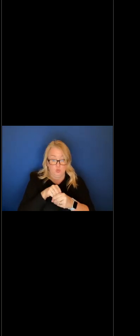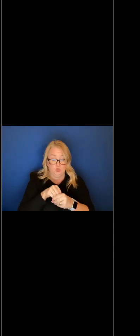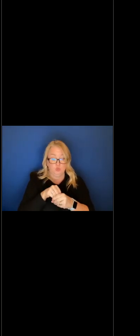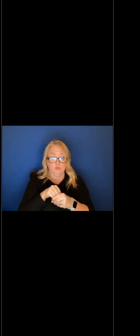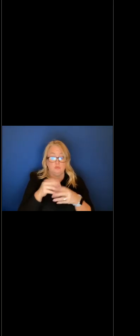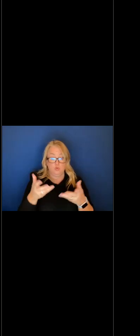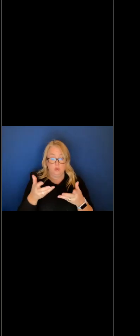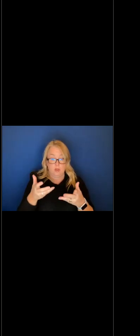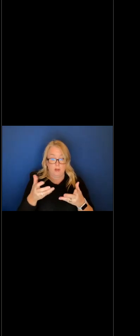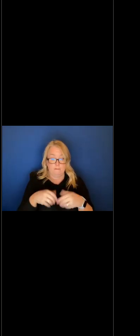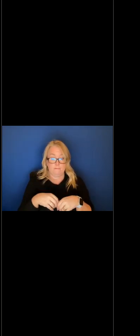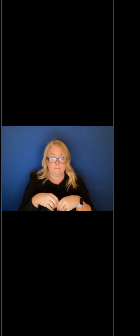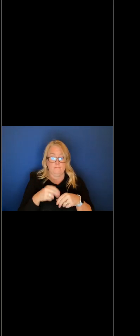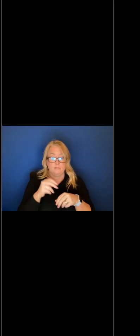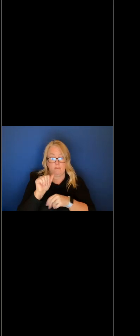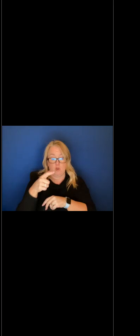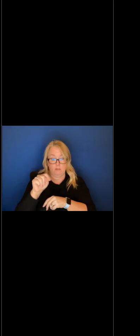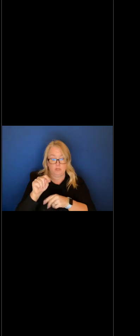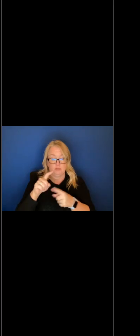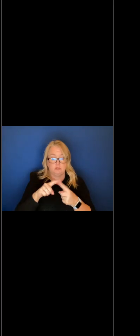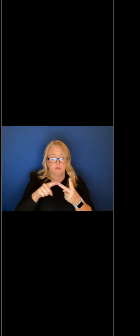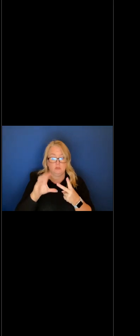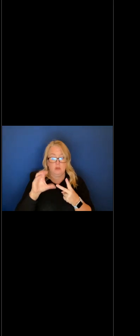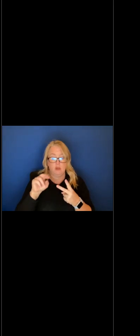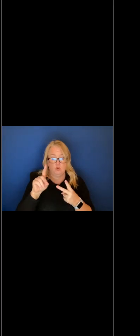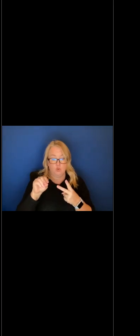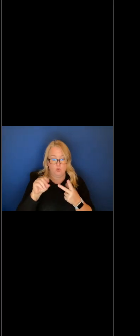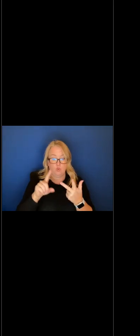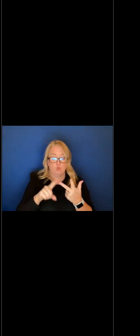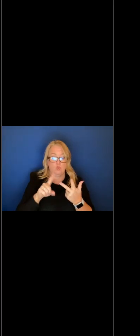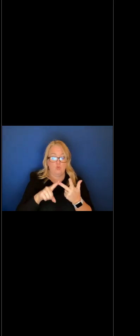to, apartments, condominiums,